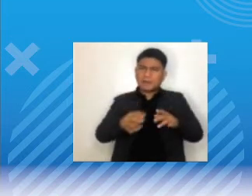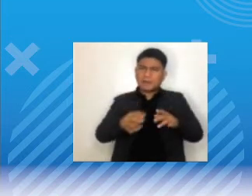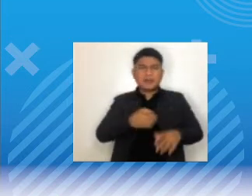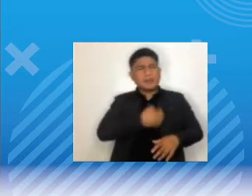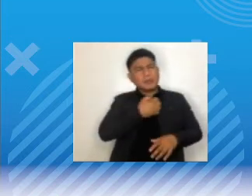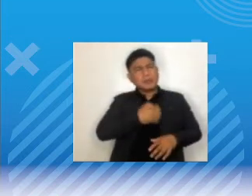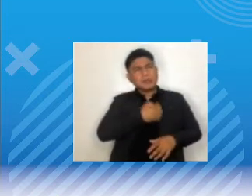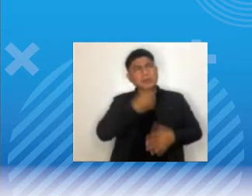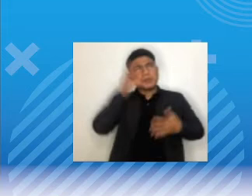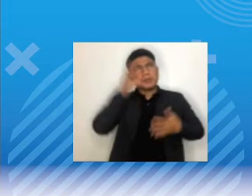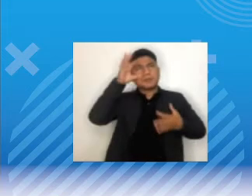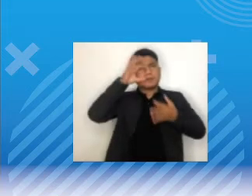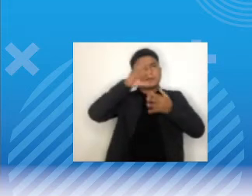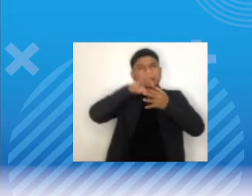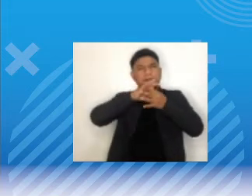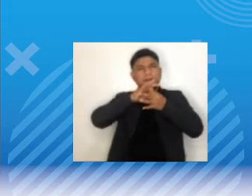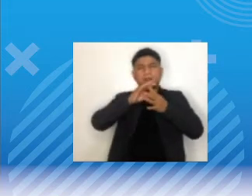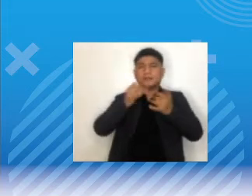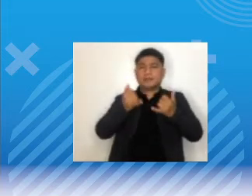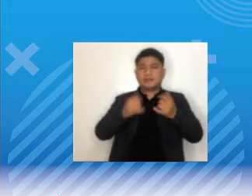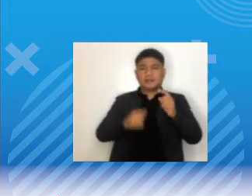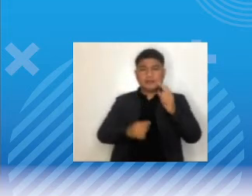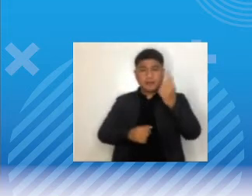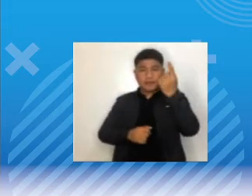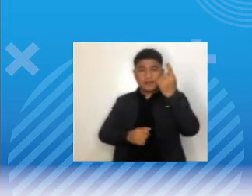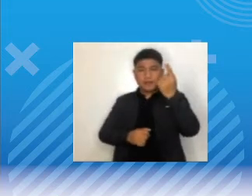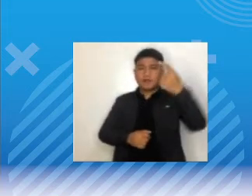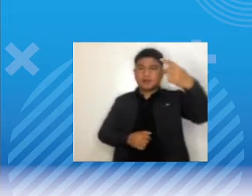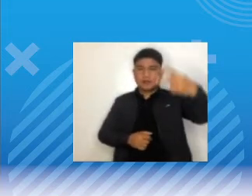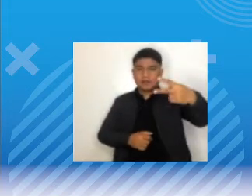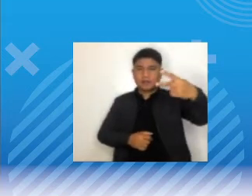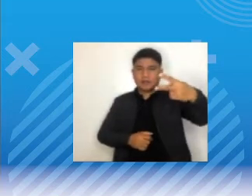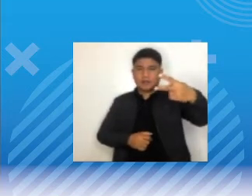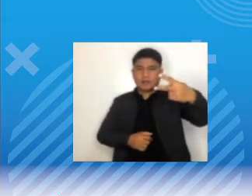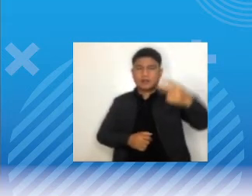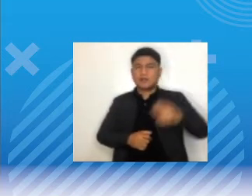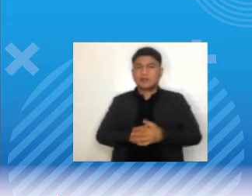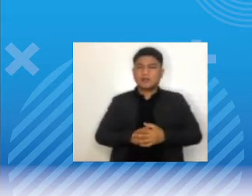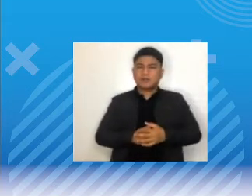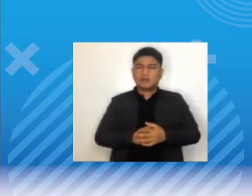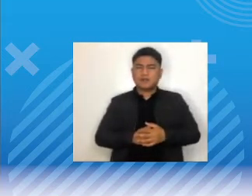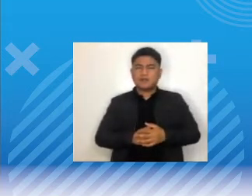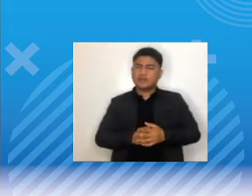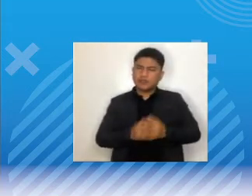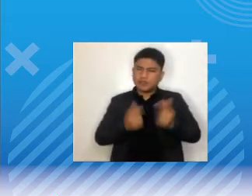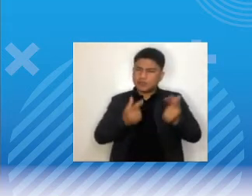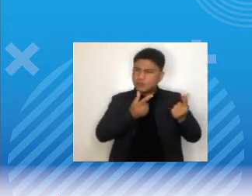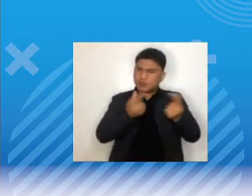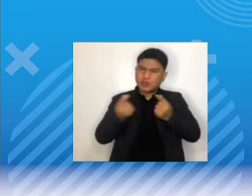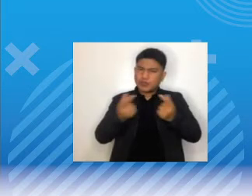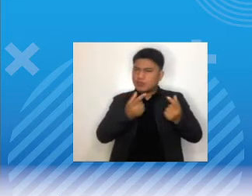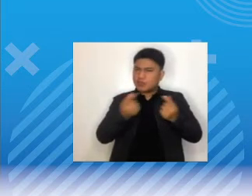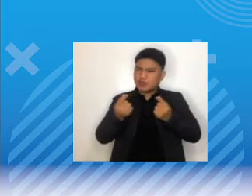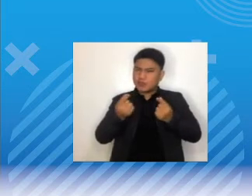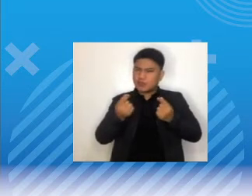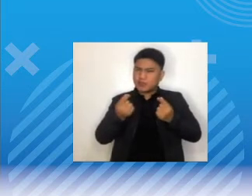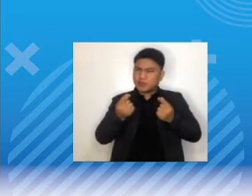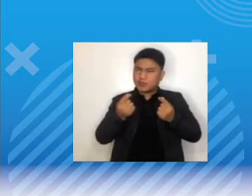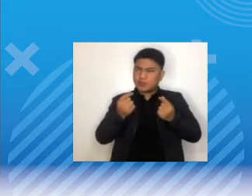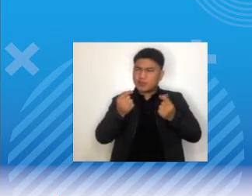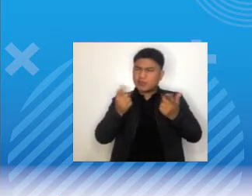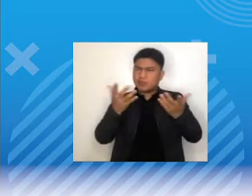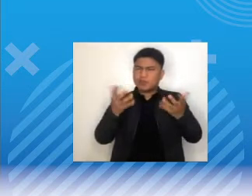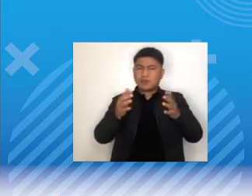mo. So that's step 1. Step 2, we deliberately anchor our attention to the